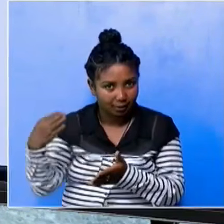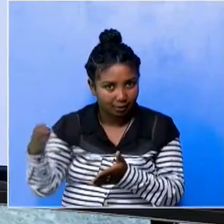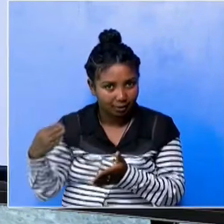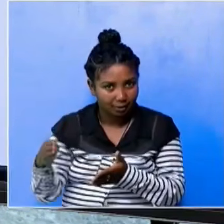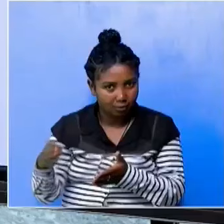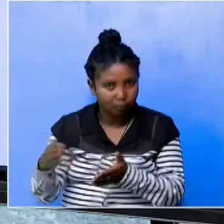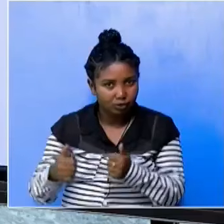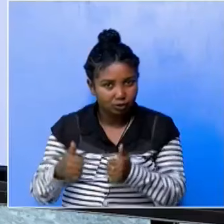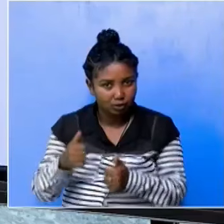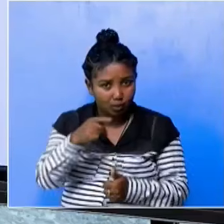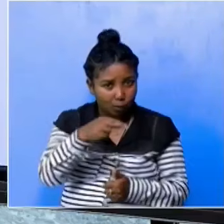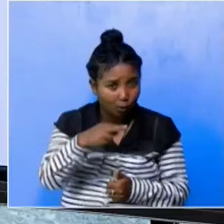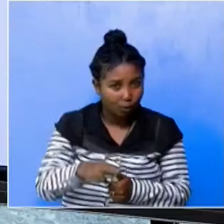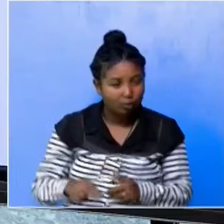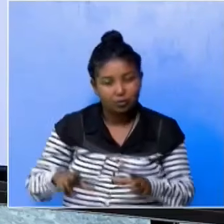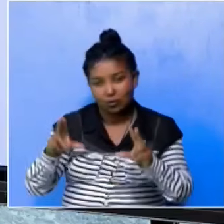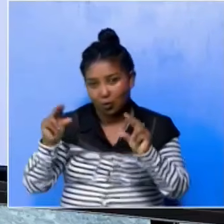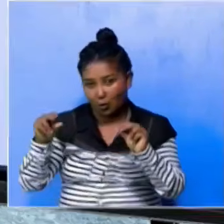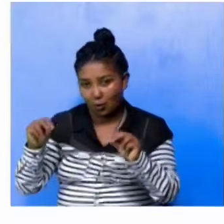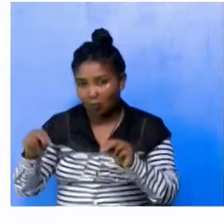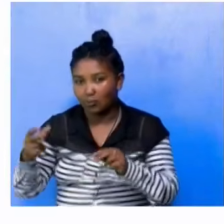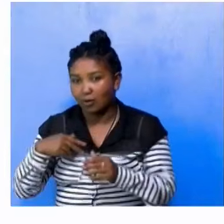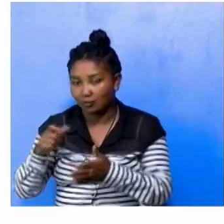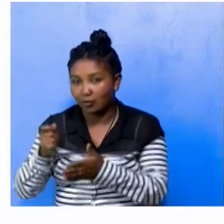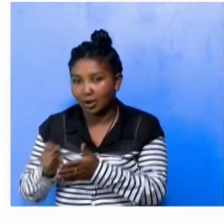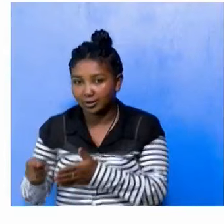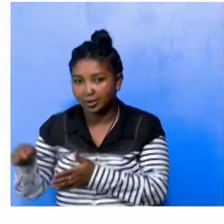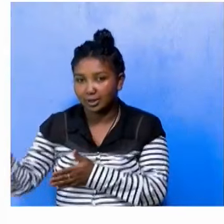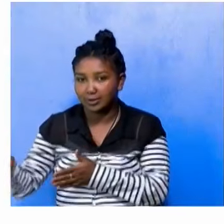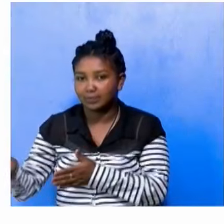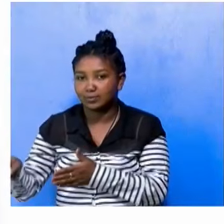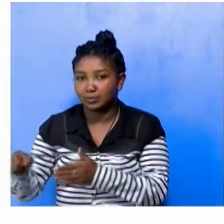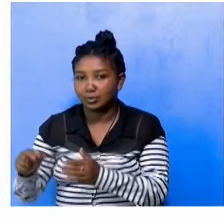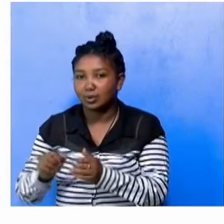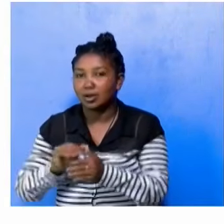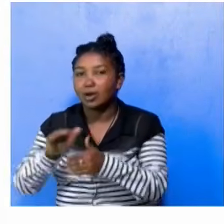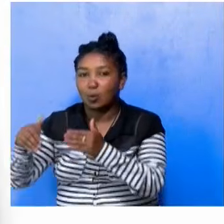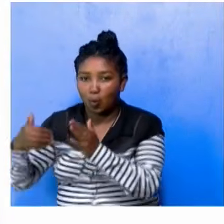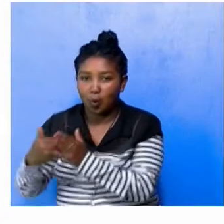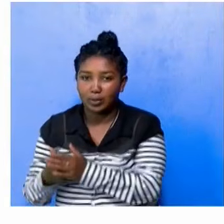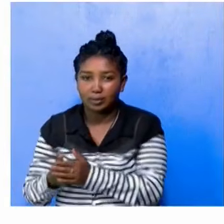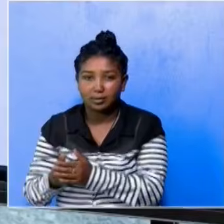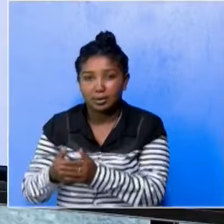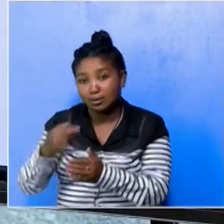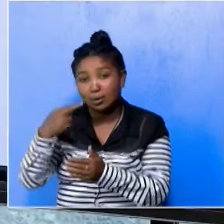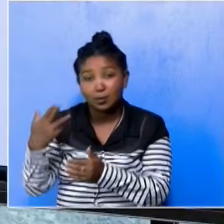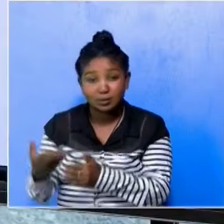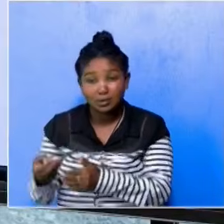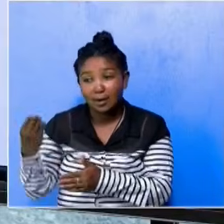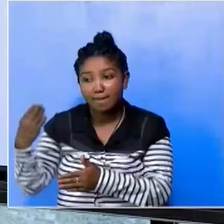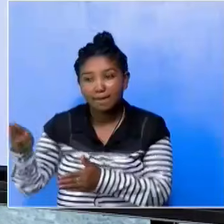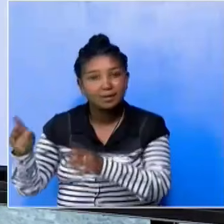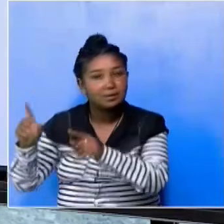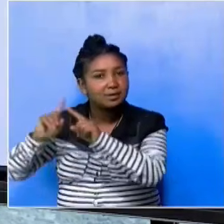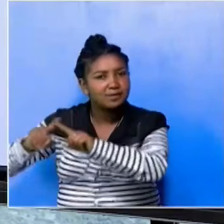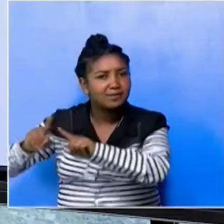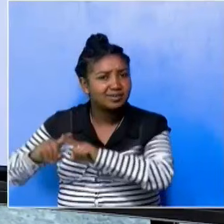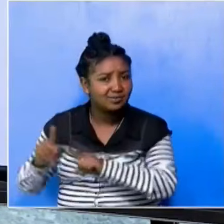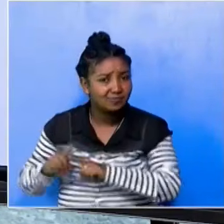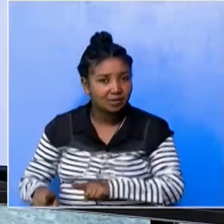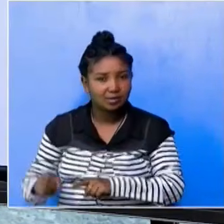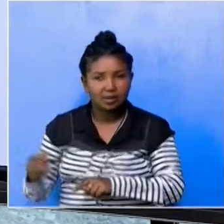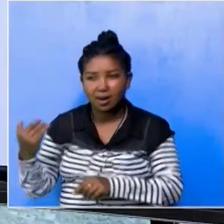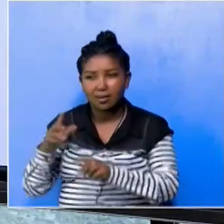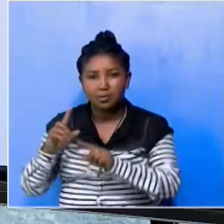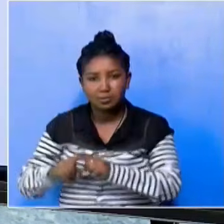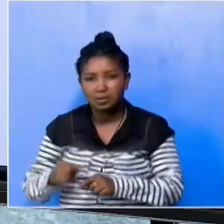Proper? No. You have to write here pen because we didn't mention which pen